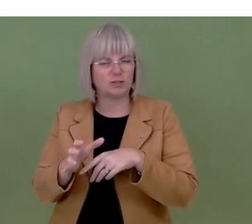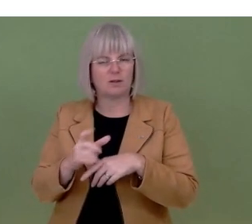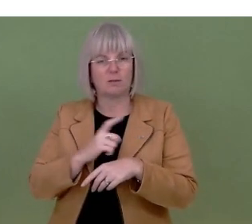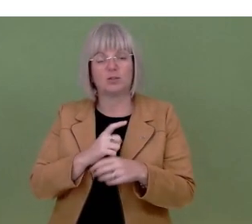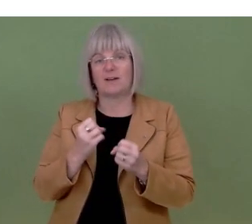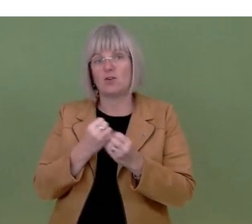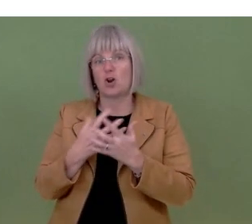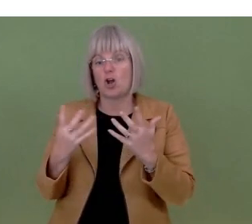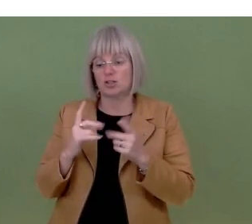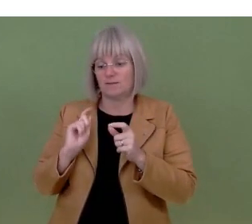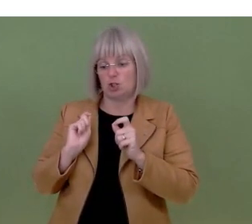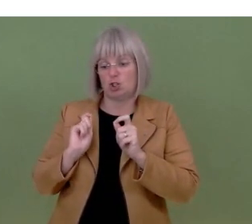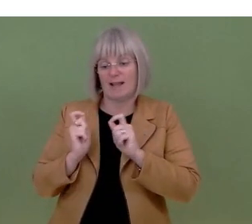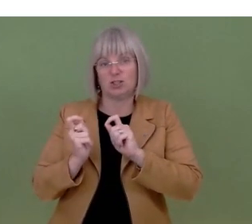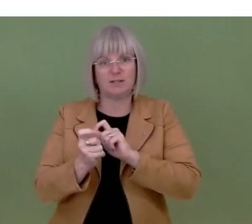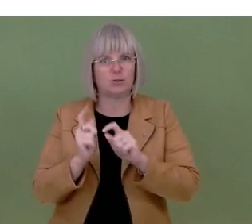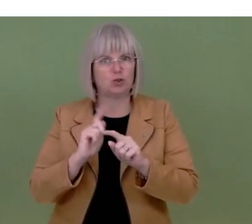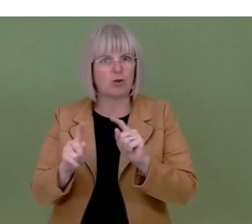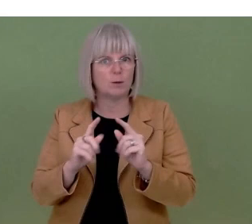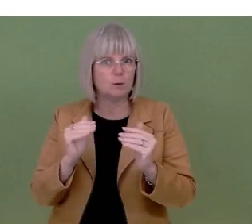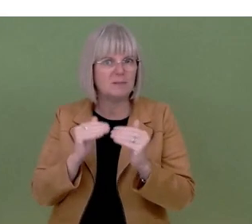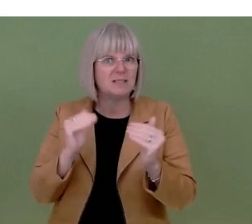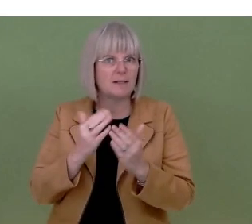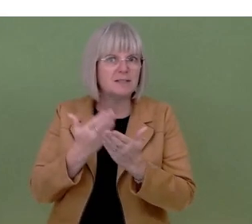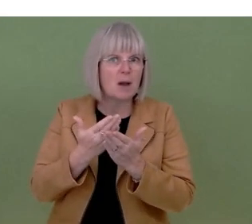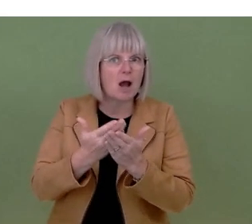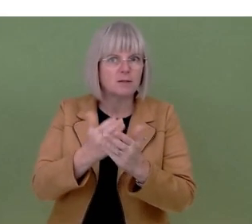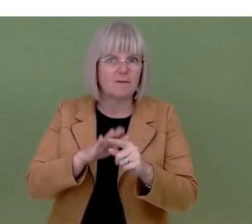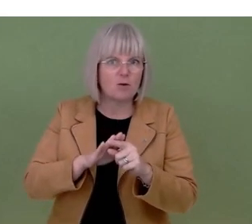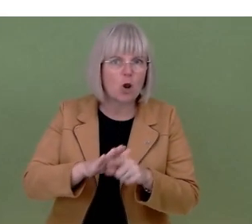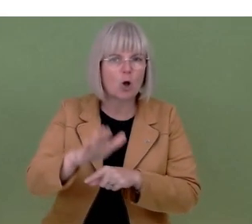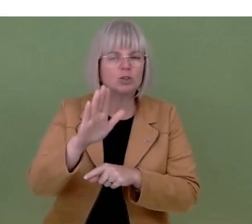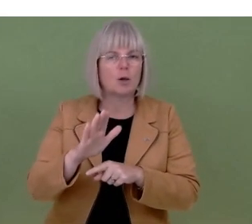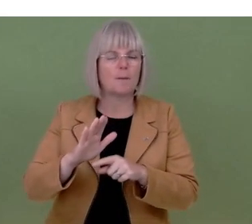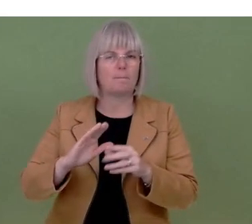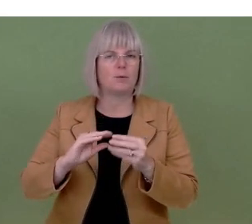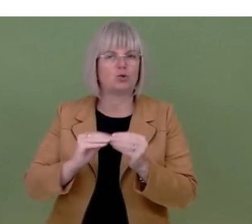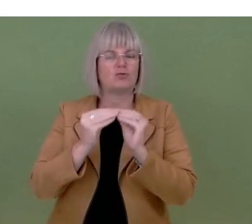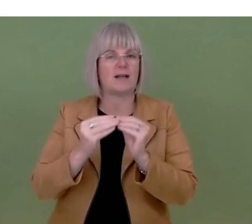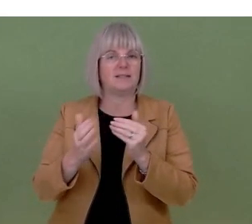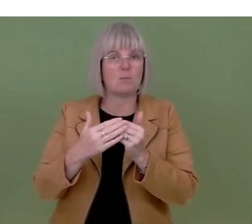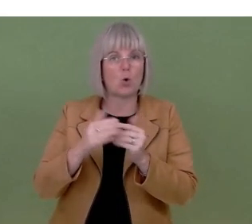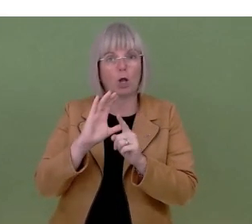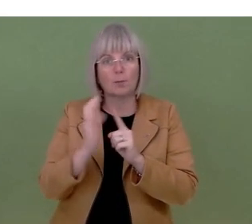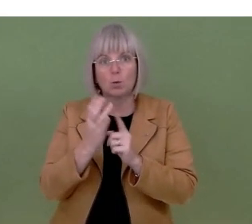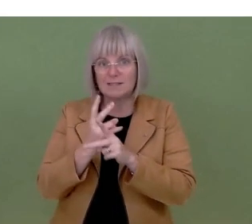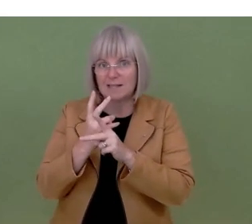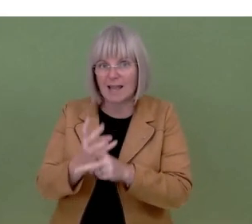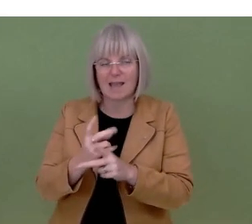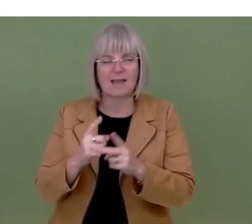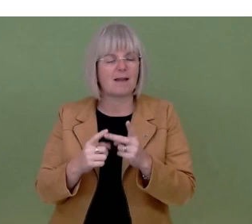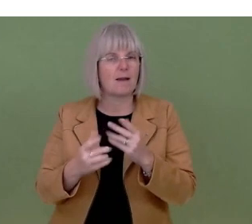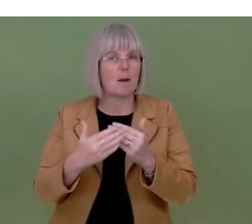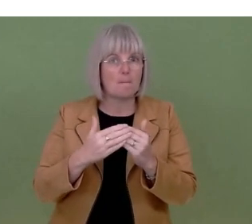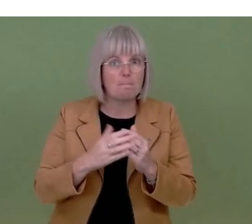demands or ambitions of the NHS long-term plan around creating more care in the community, trying to create more psychological care within the